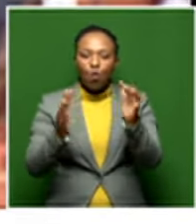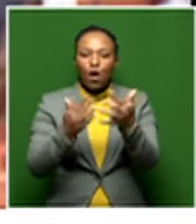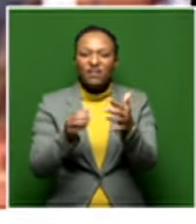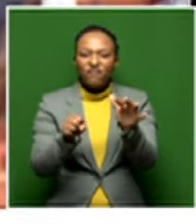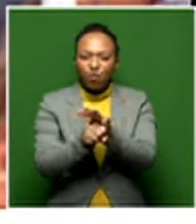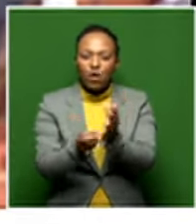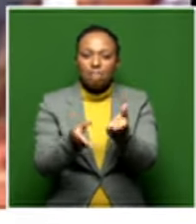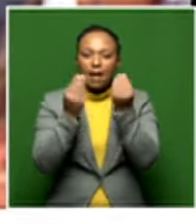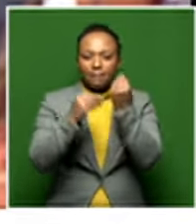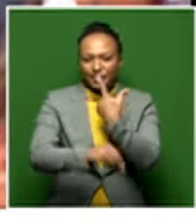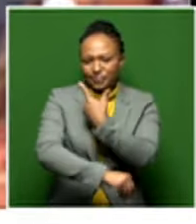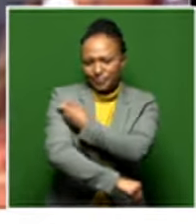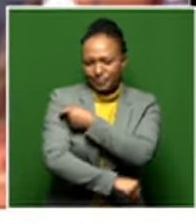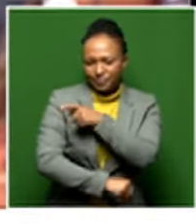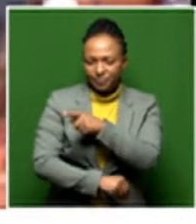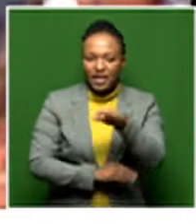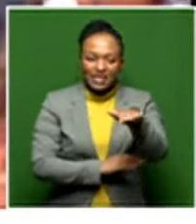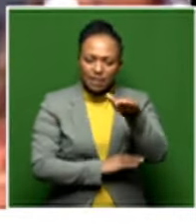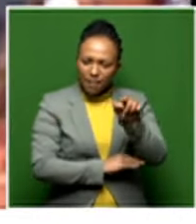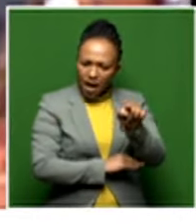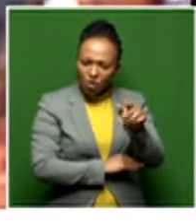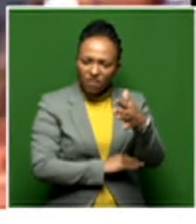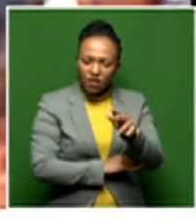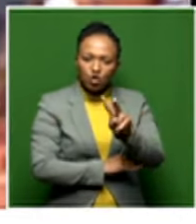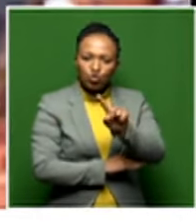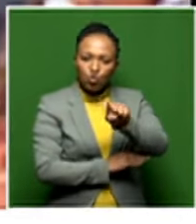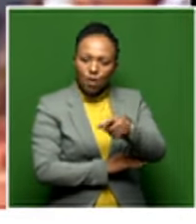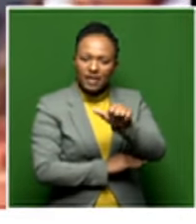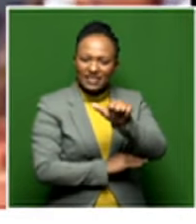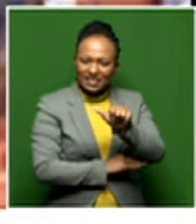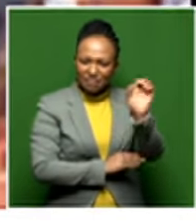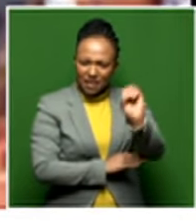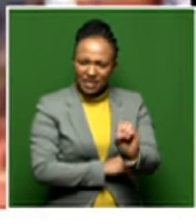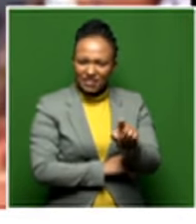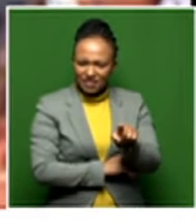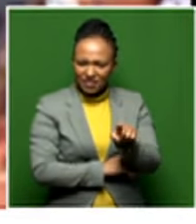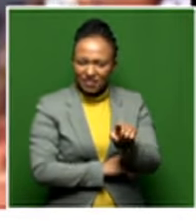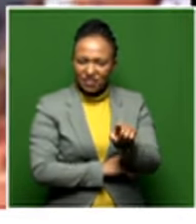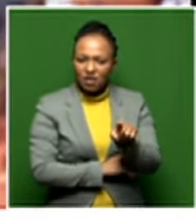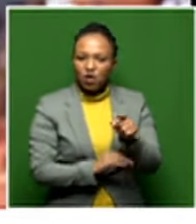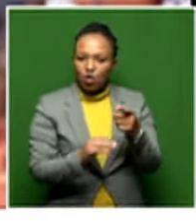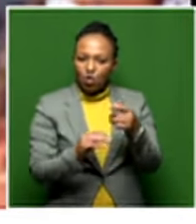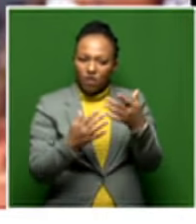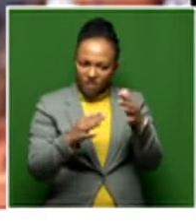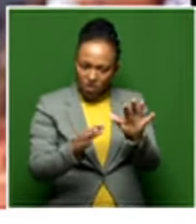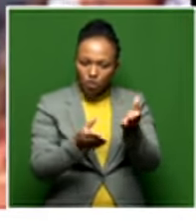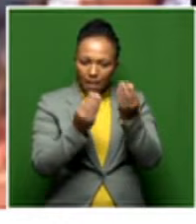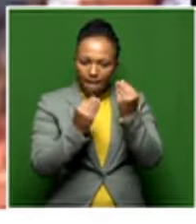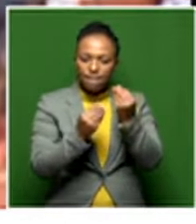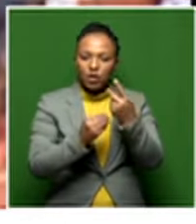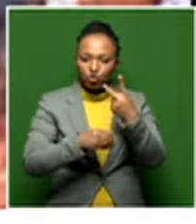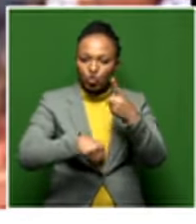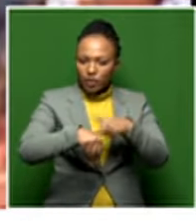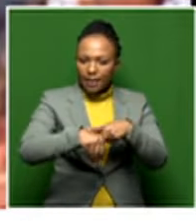fully vaccinated. And Zimbabwe has vaccinated 2.6% in terms of those that have received full